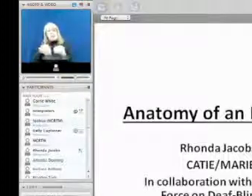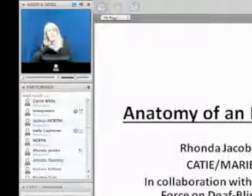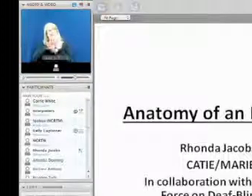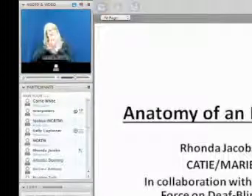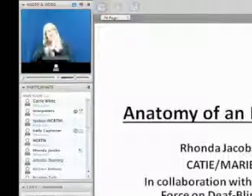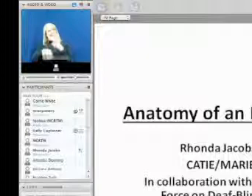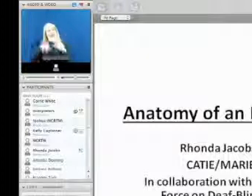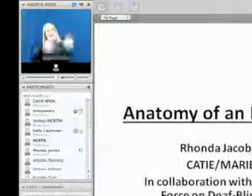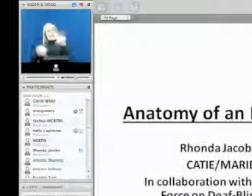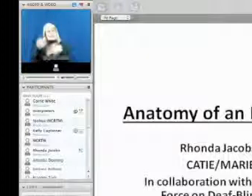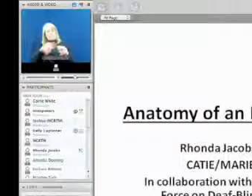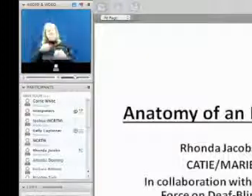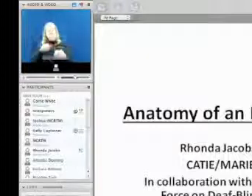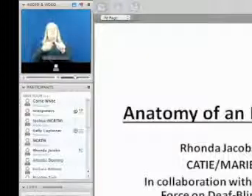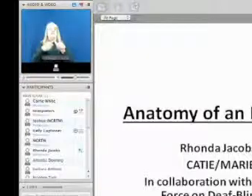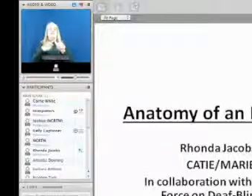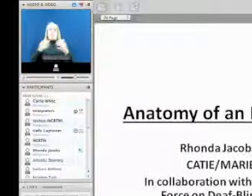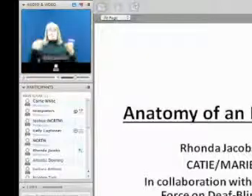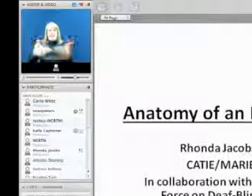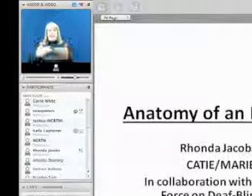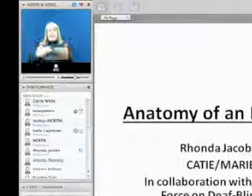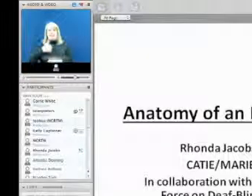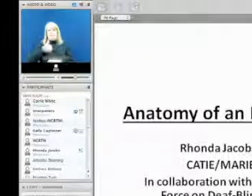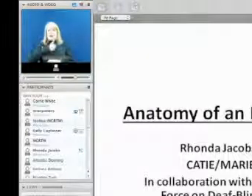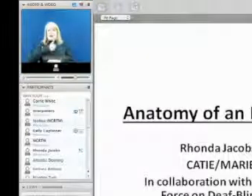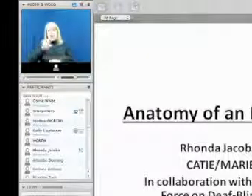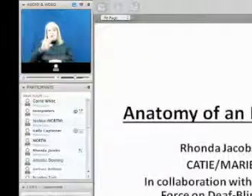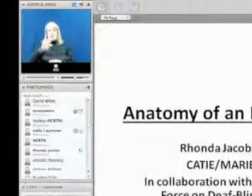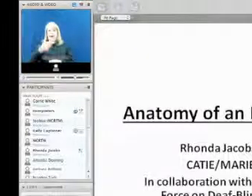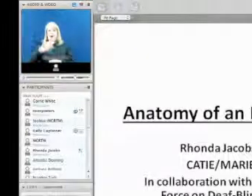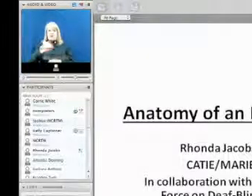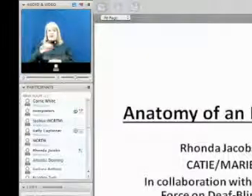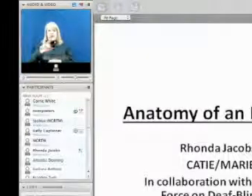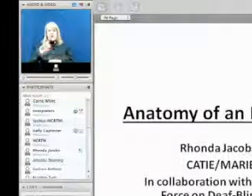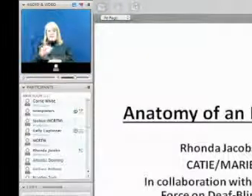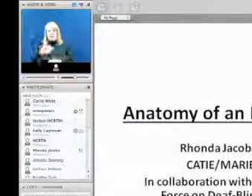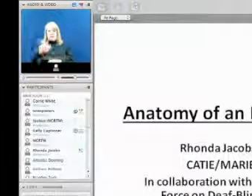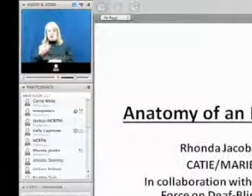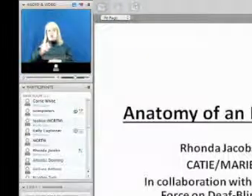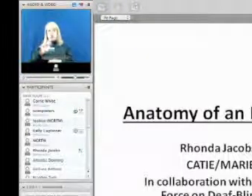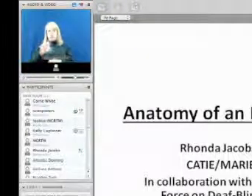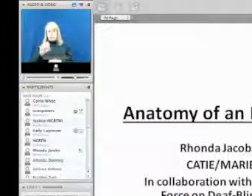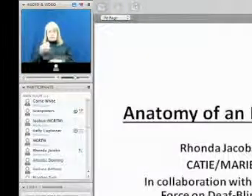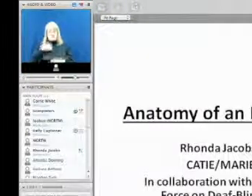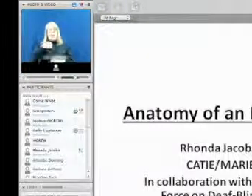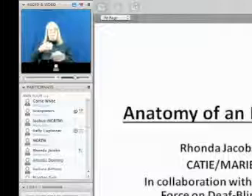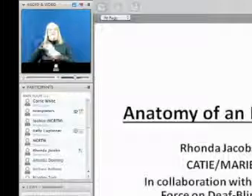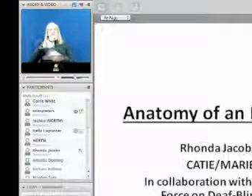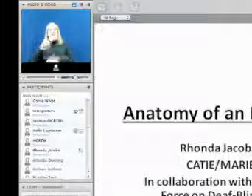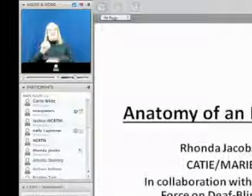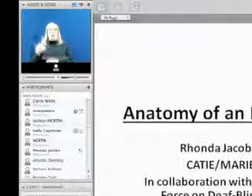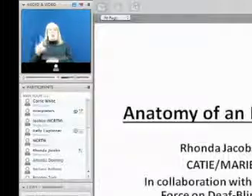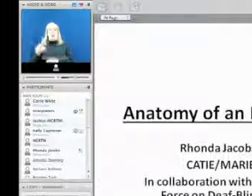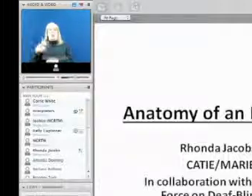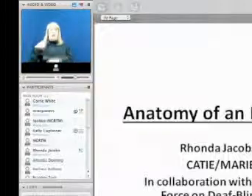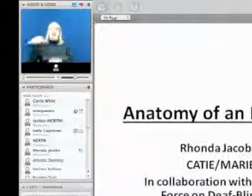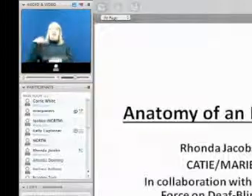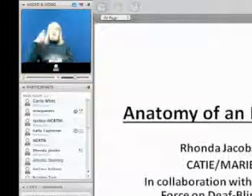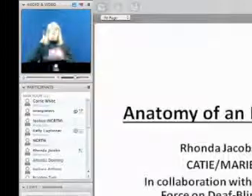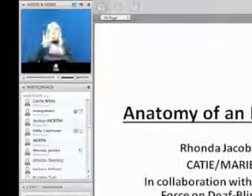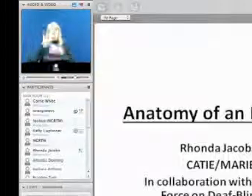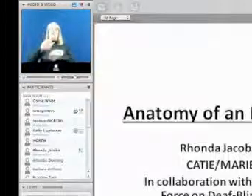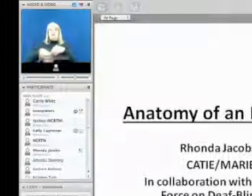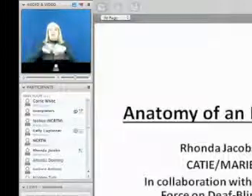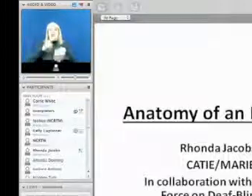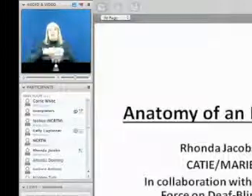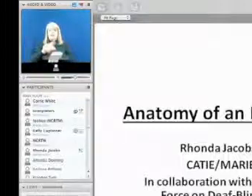with introductions. I'm Rhonda Jacobs and I'm here in Maryland. I'm the chair of the National Task Force on